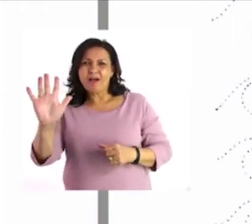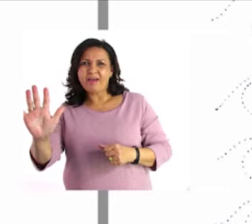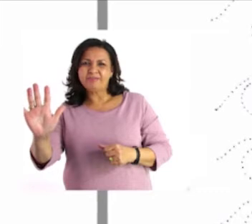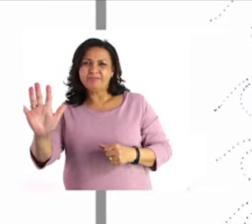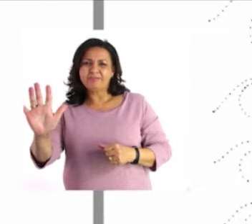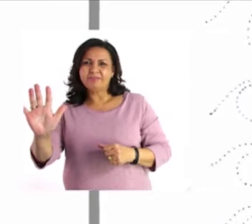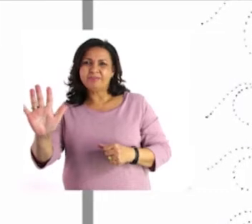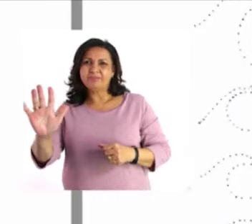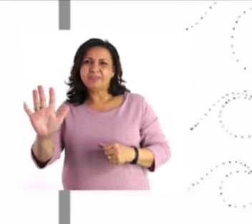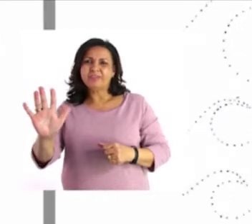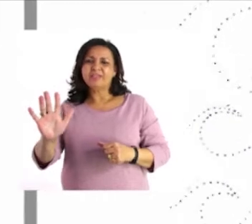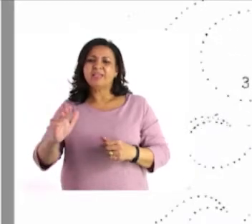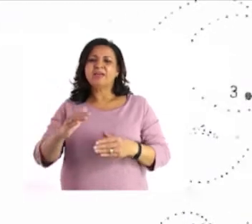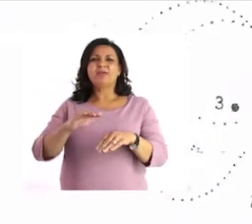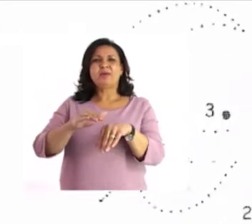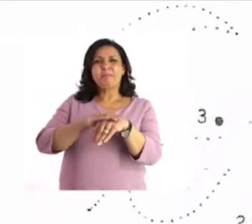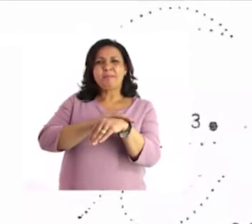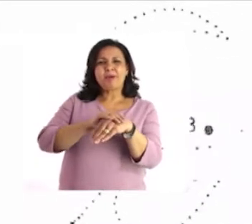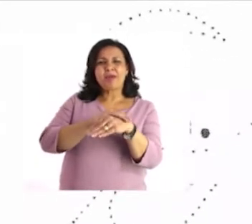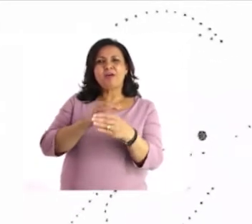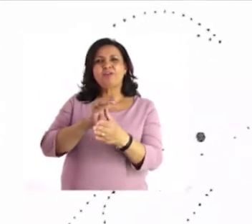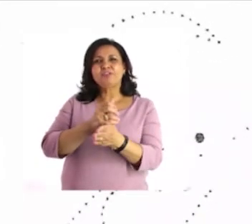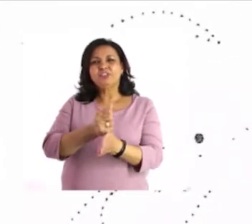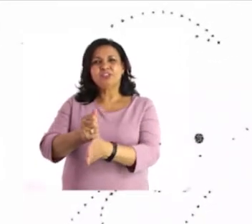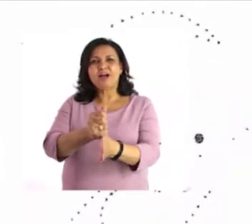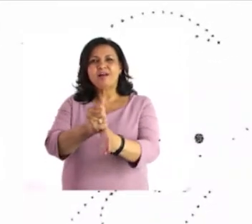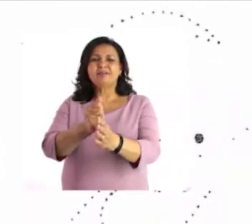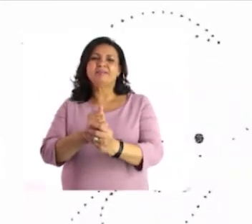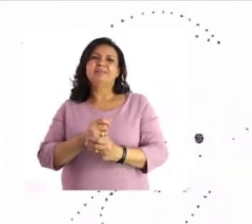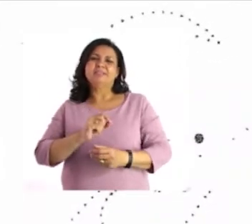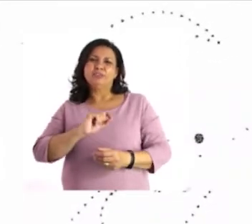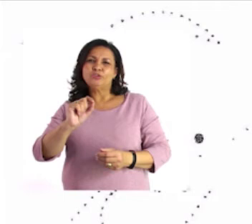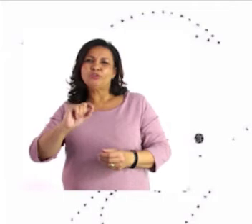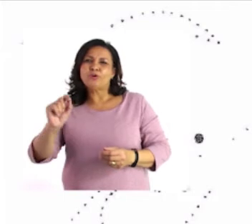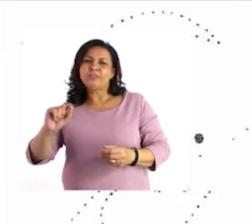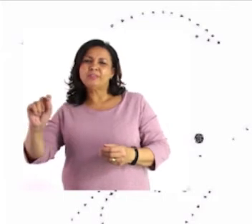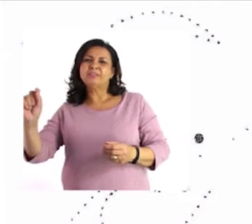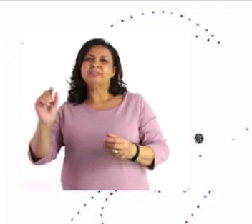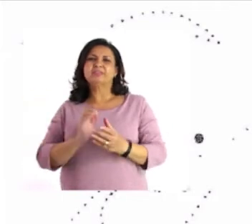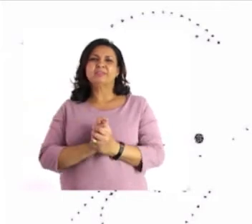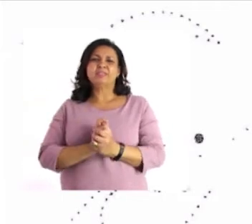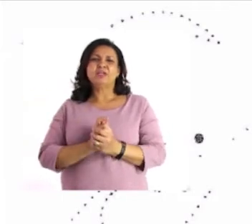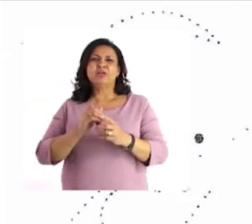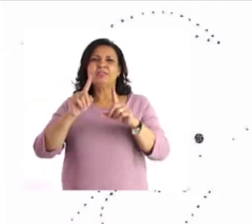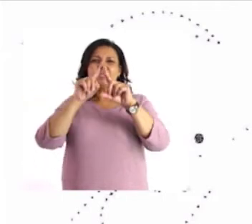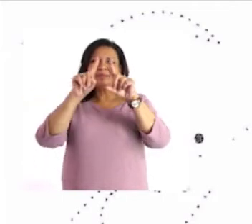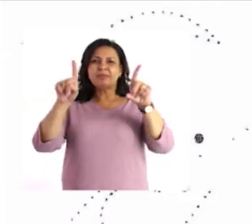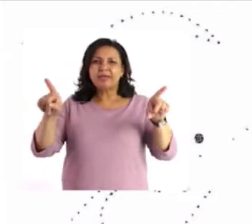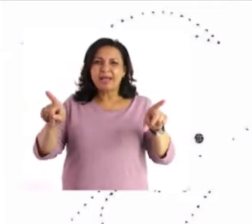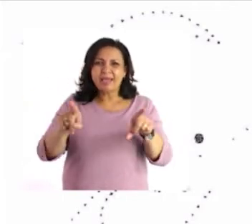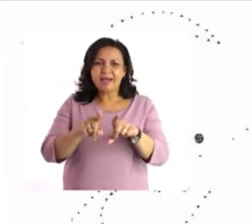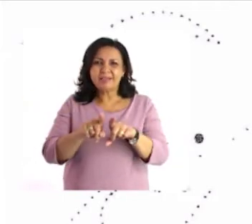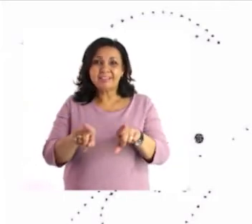on the back of the shark. Let's draw it. It might look like a triangle. And